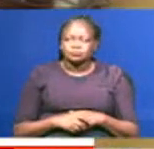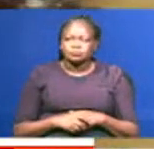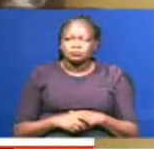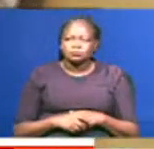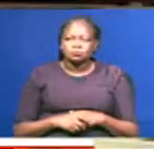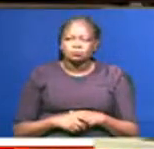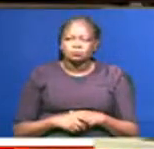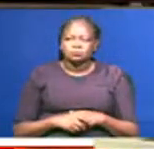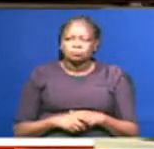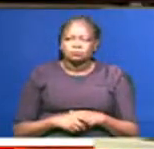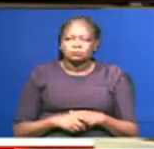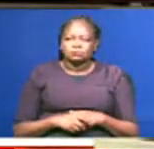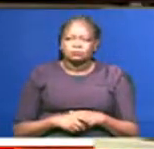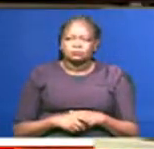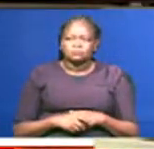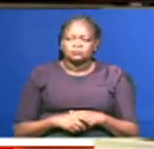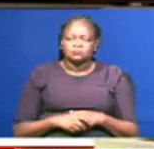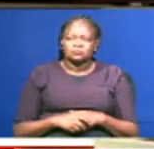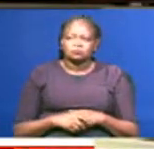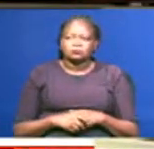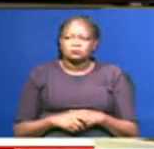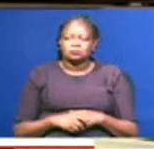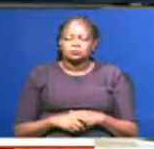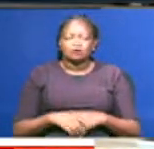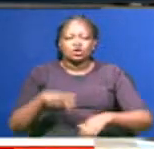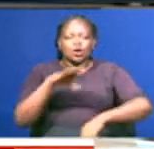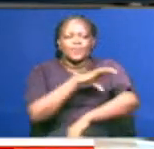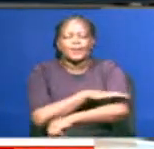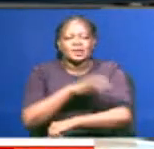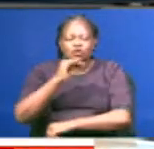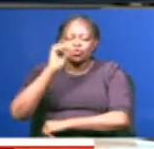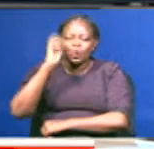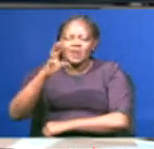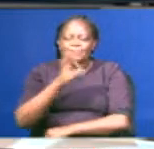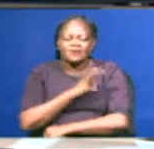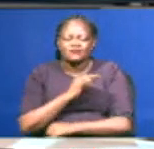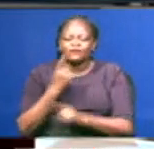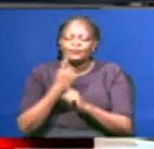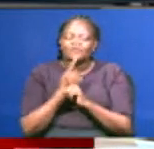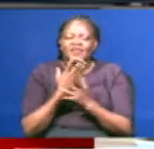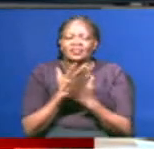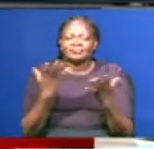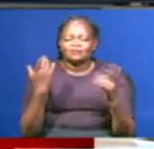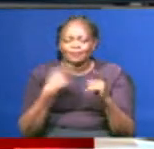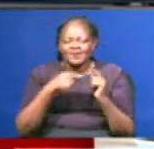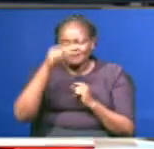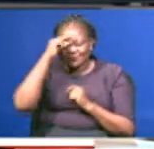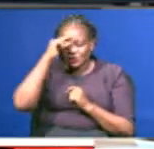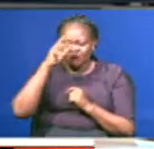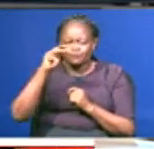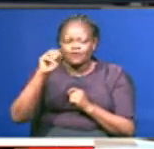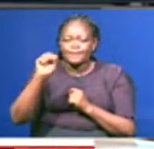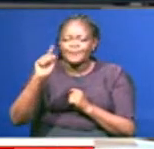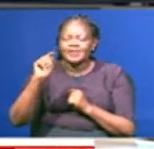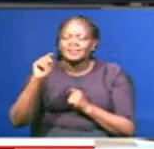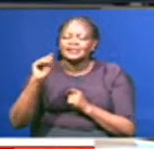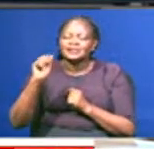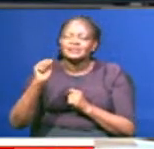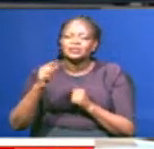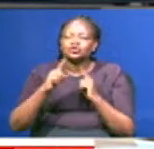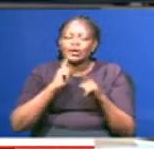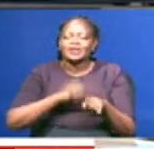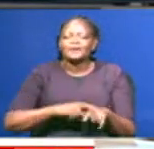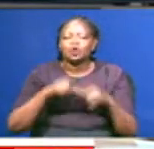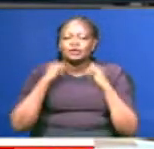Edition. The Bomet County is set to benefit from a number of ventures from Government of Malaysia. Speaking after hosting the